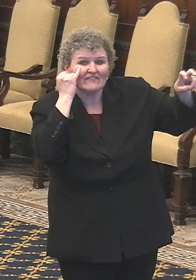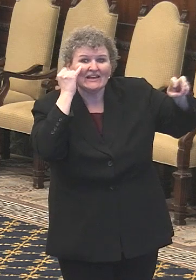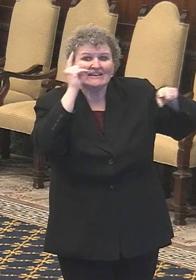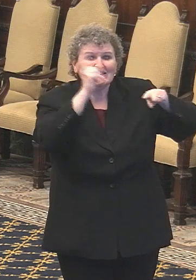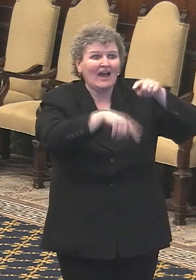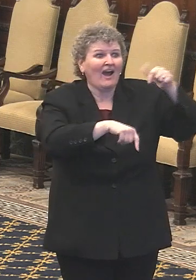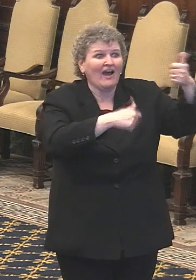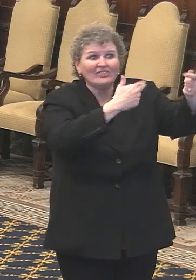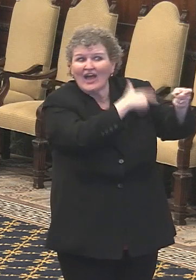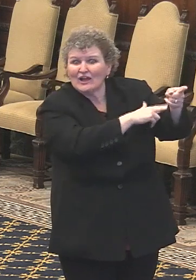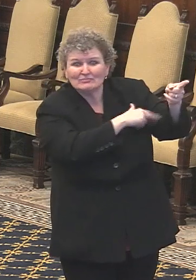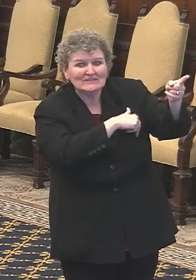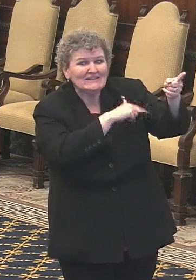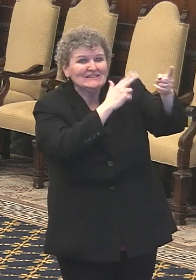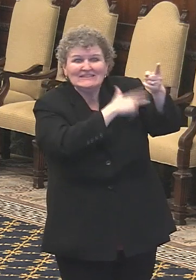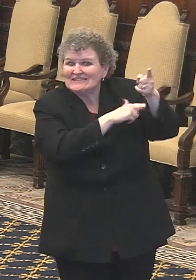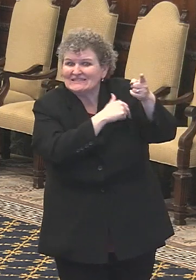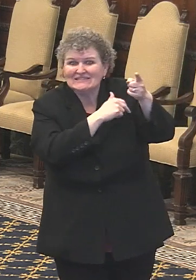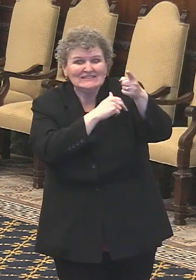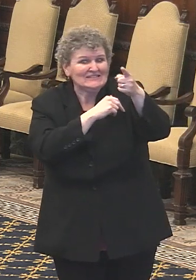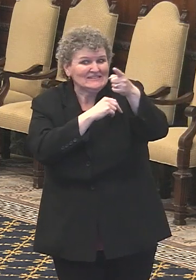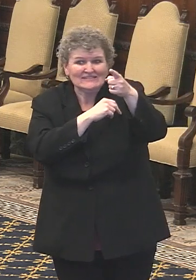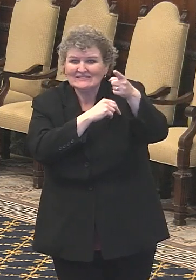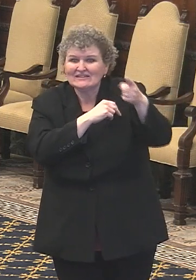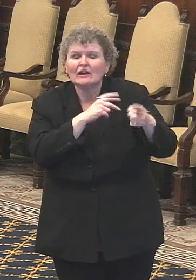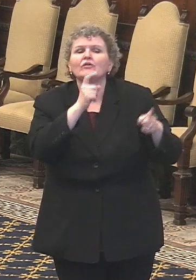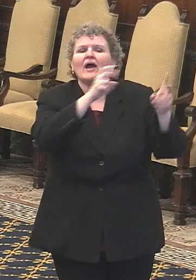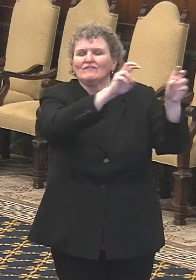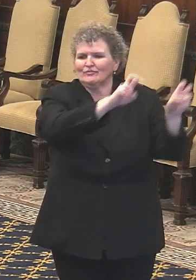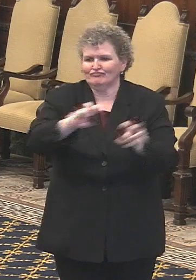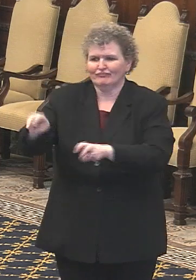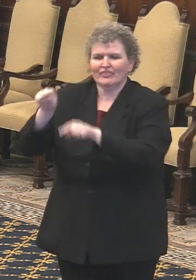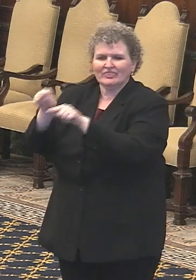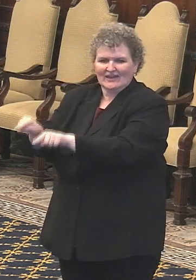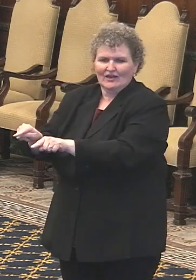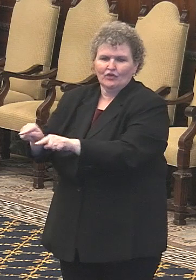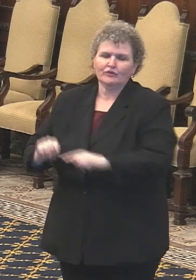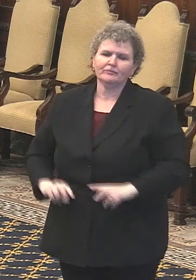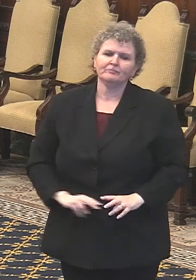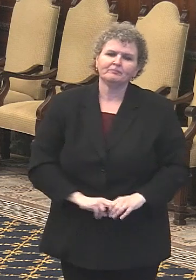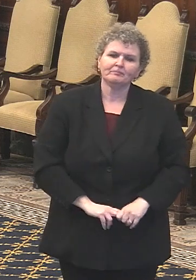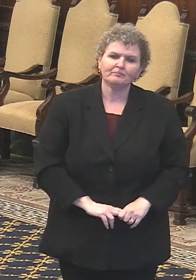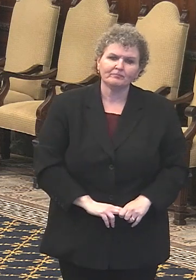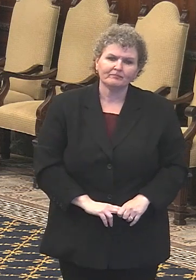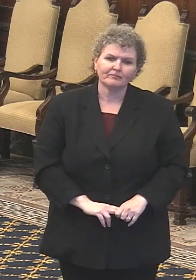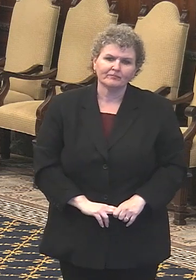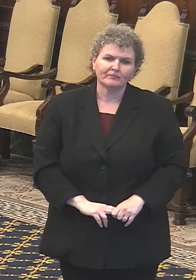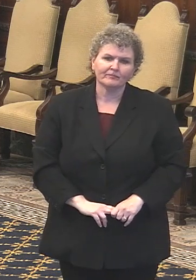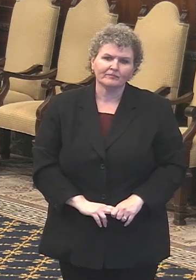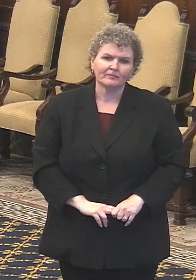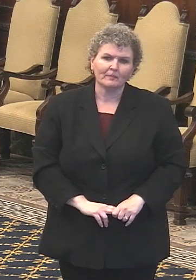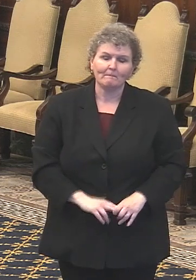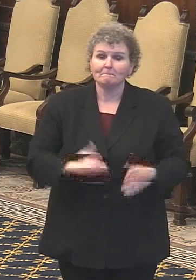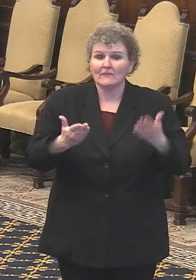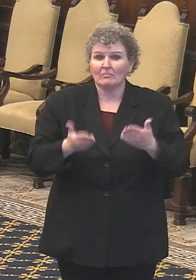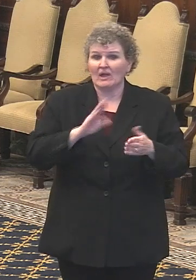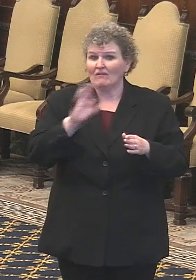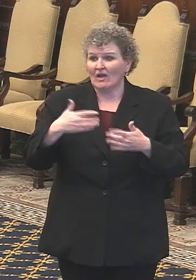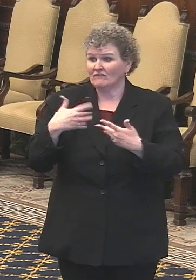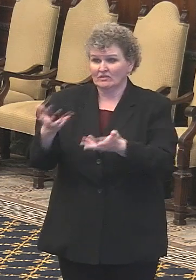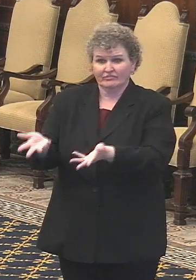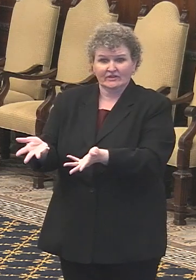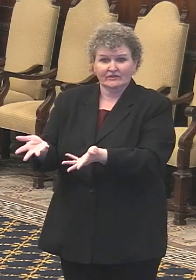patients that are appropriate for the Liacouras Center, then the Liacouras Center is available for that. So I can't say whether the Liacouras Center will ever have any patients, or I can't say whether they